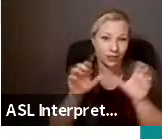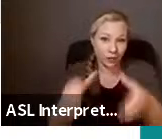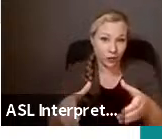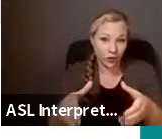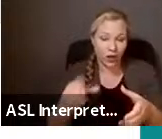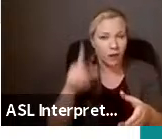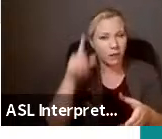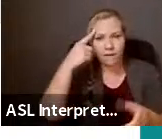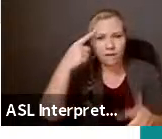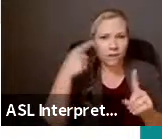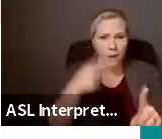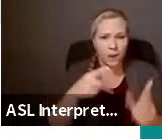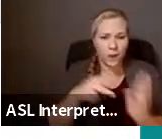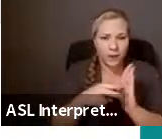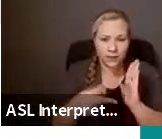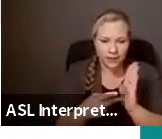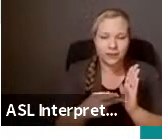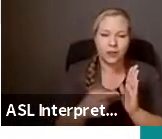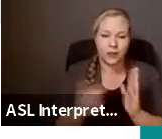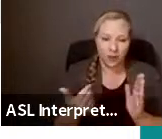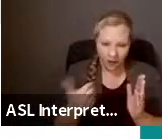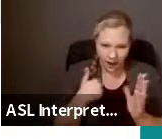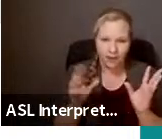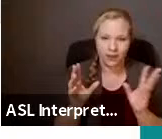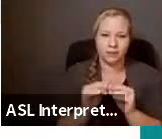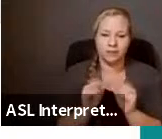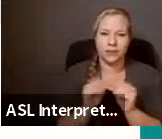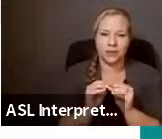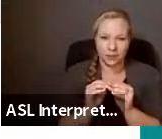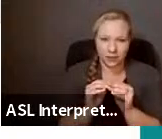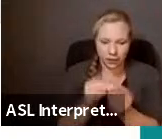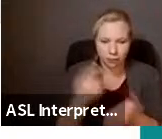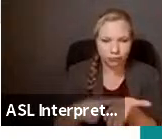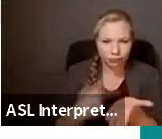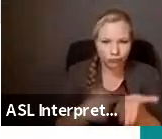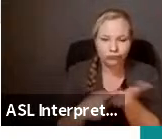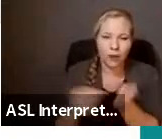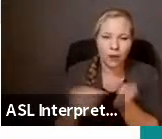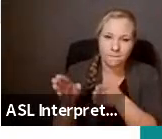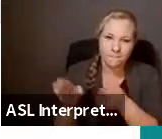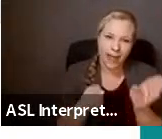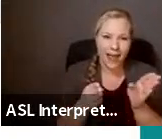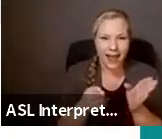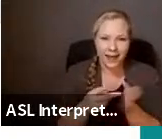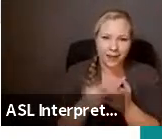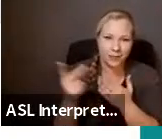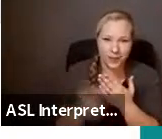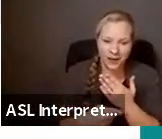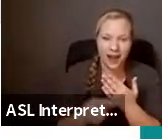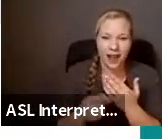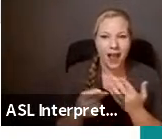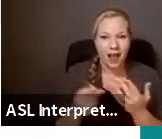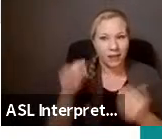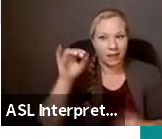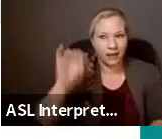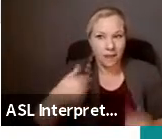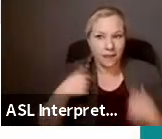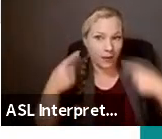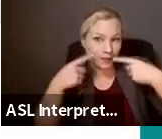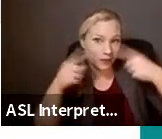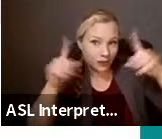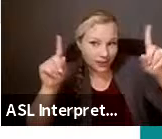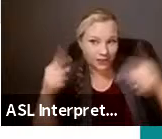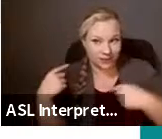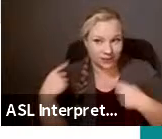type groups and gather feedback during this phase of program planning. And we've achieved that objective.